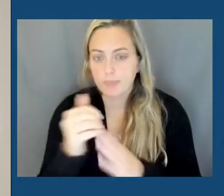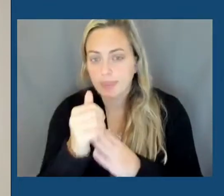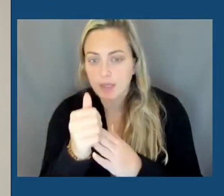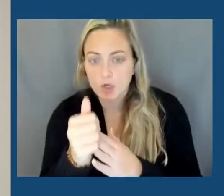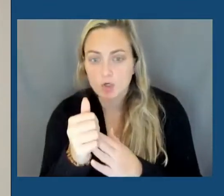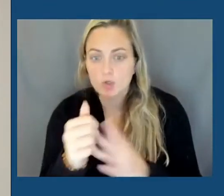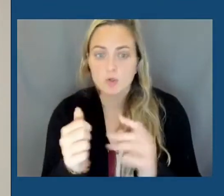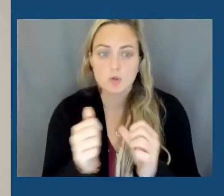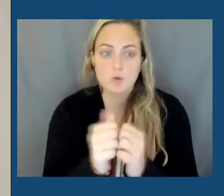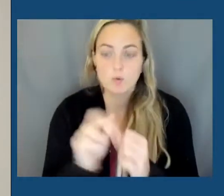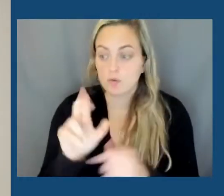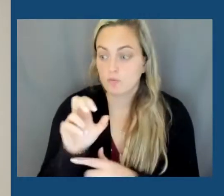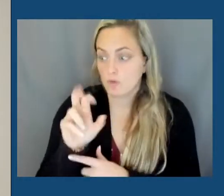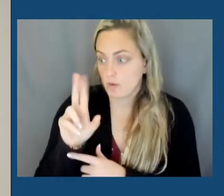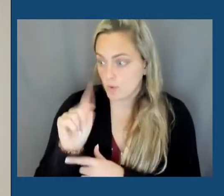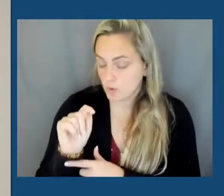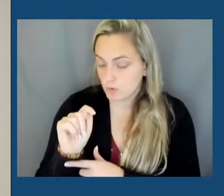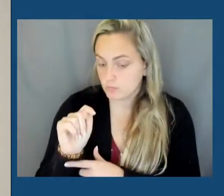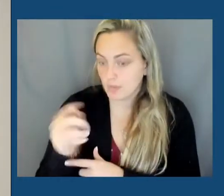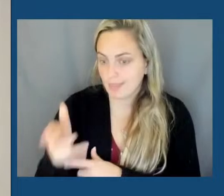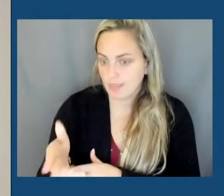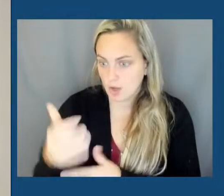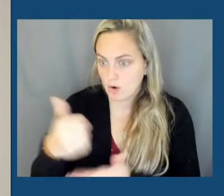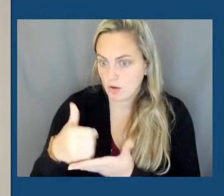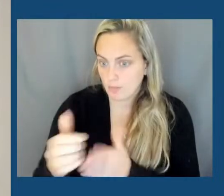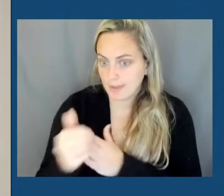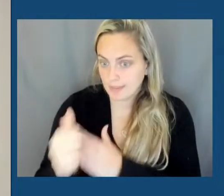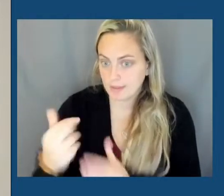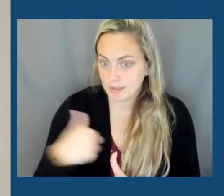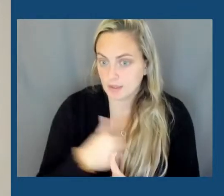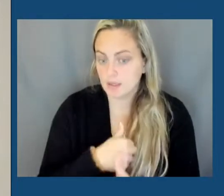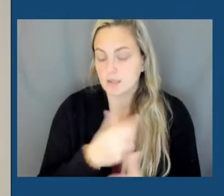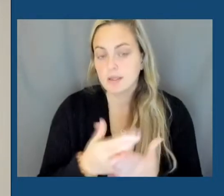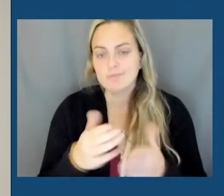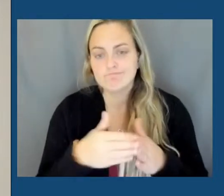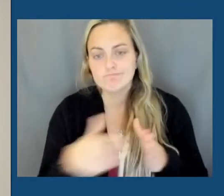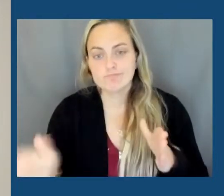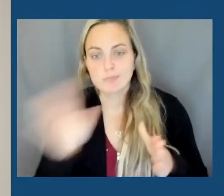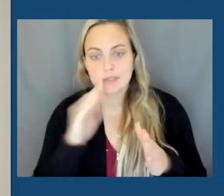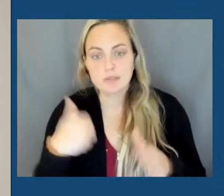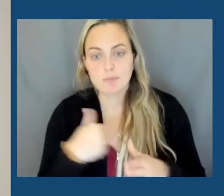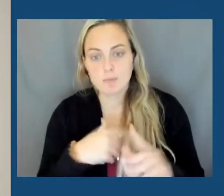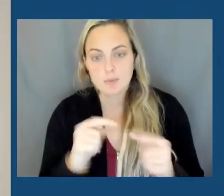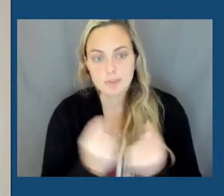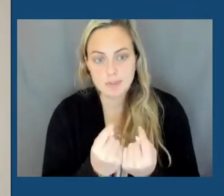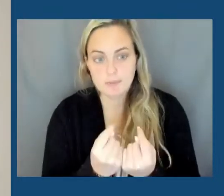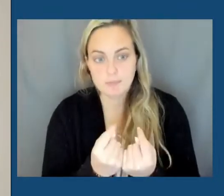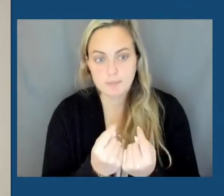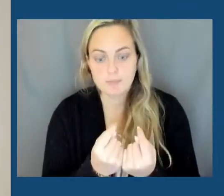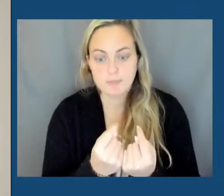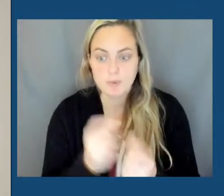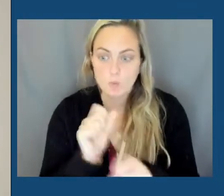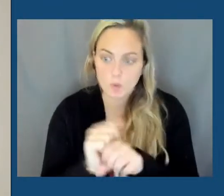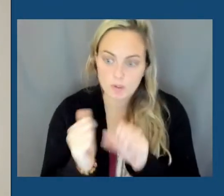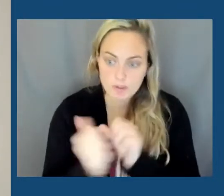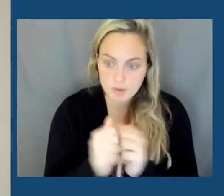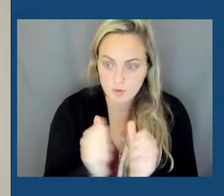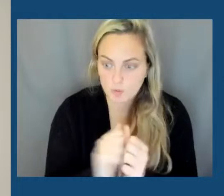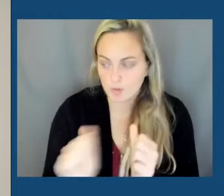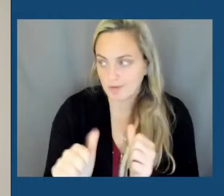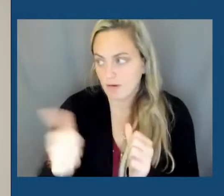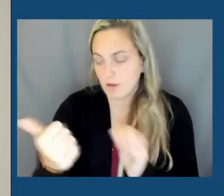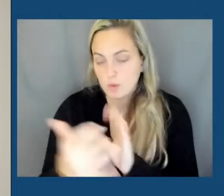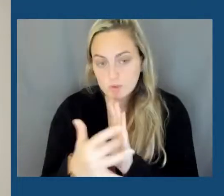with Robert, who was there helping lead us, and the rest of the members of the team who worked together with the other